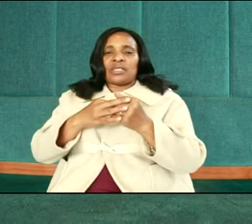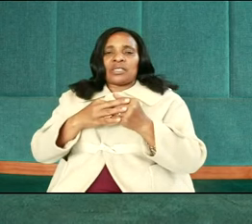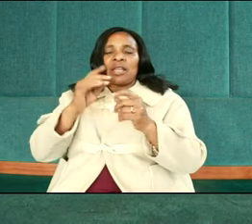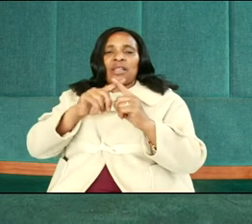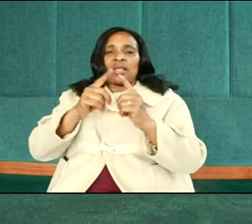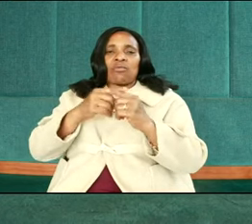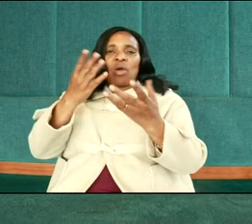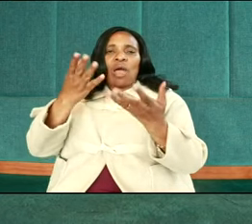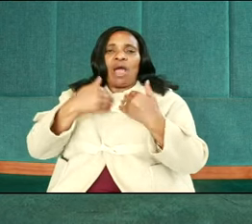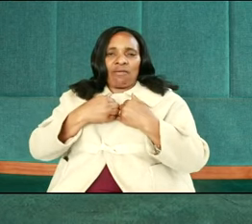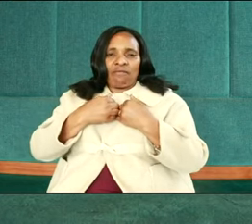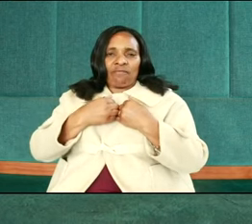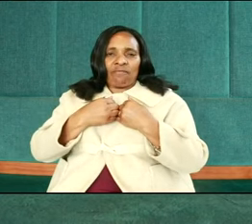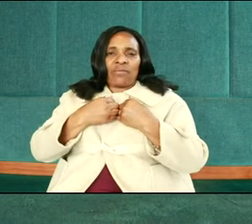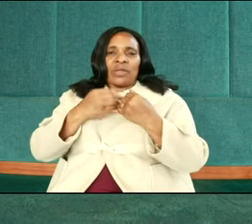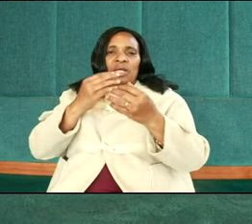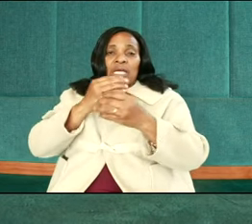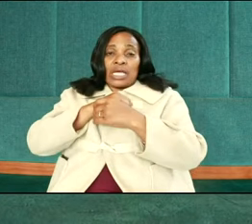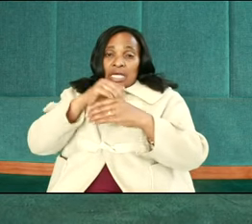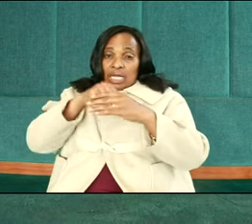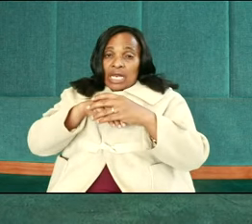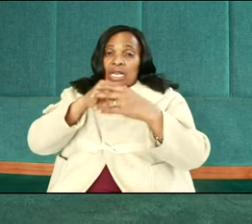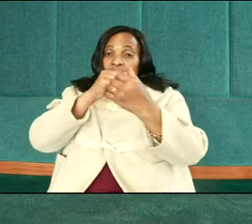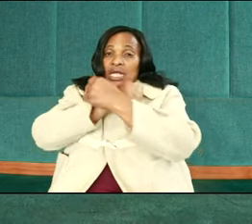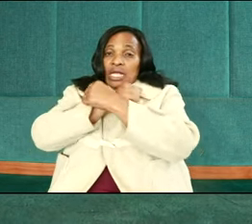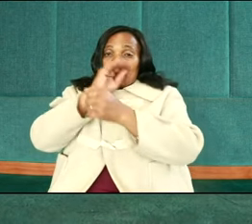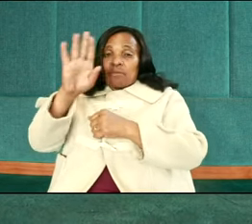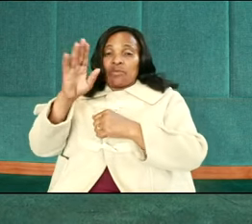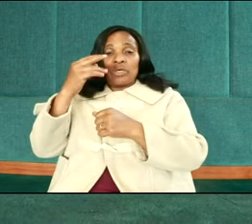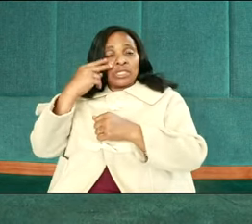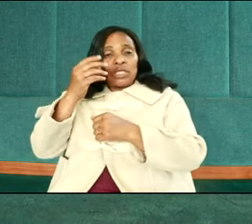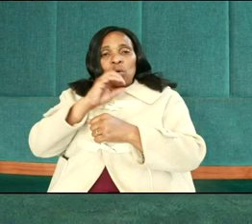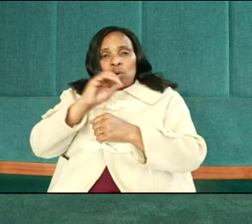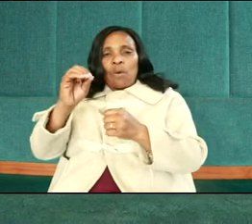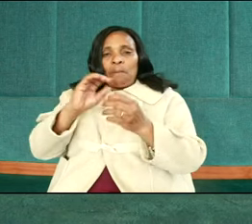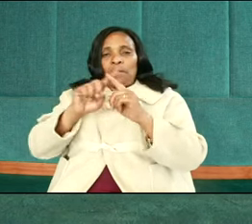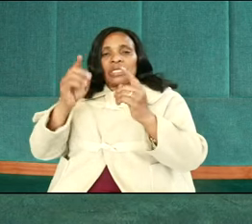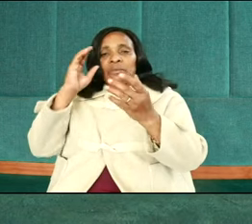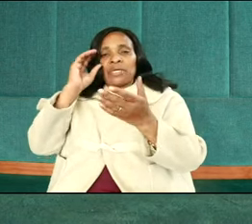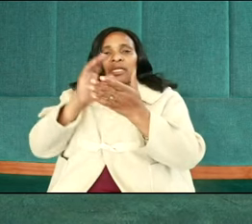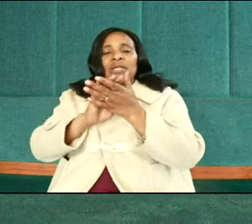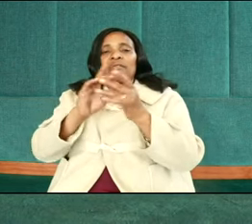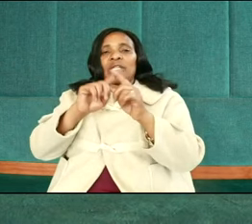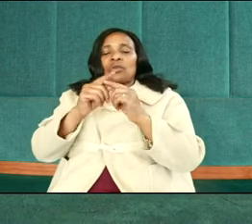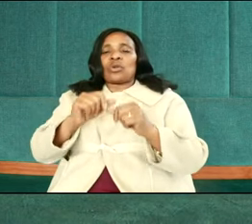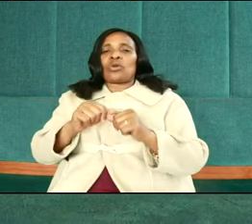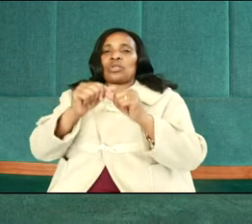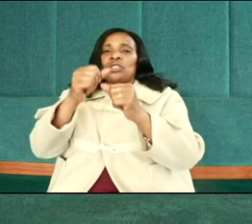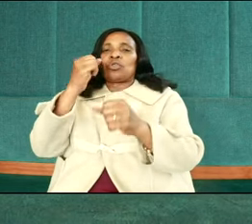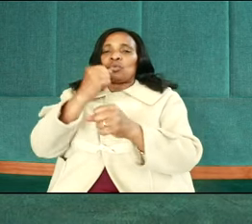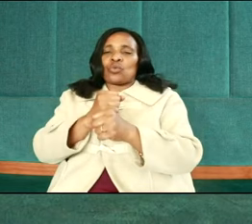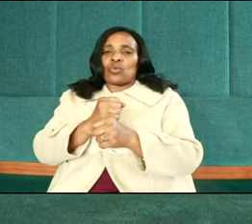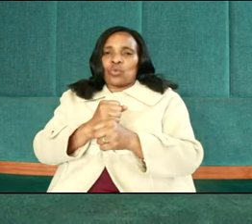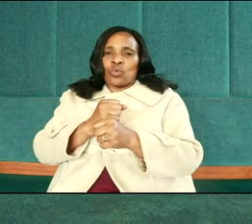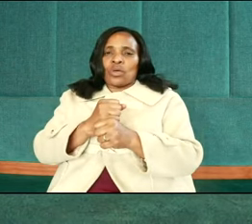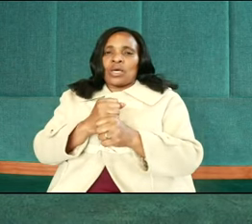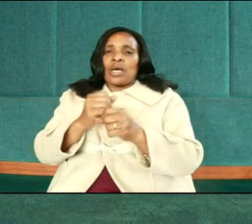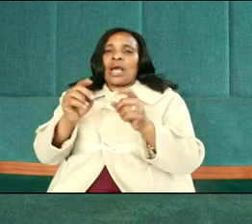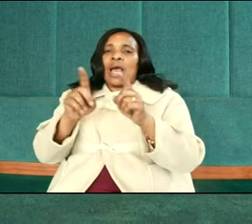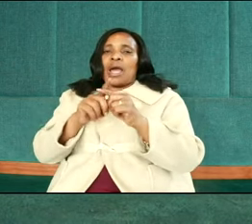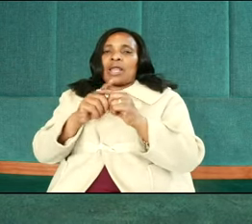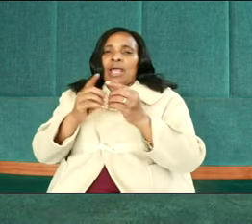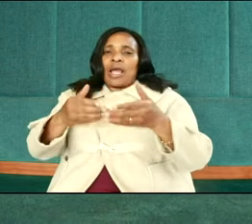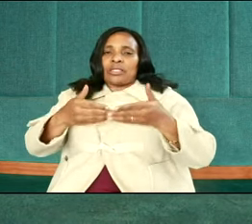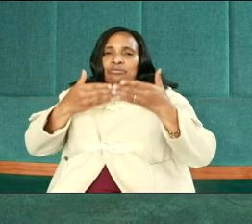seen him, you love him. And even though you do not see him now, you believe in him and are filled with an